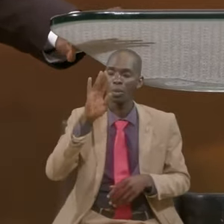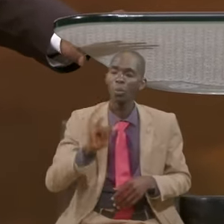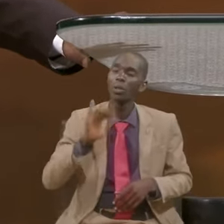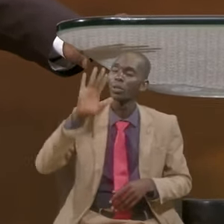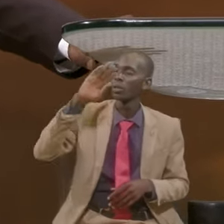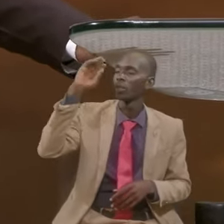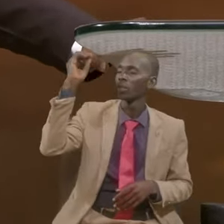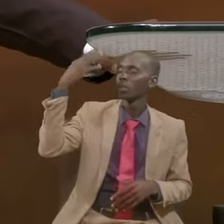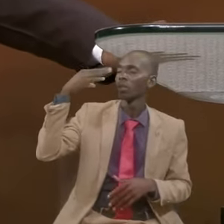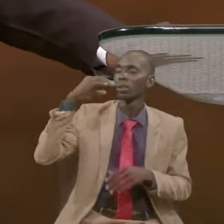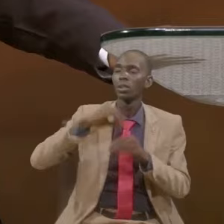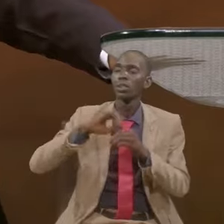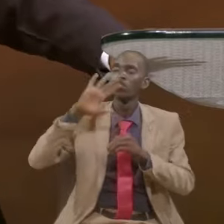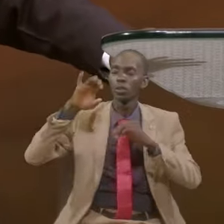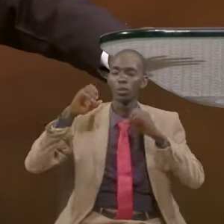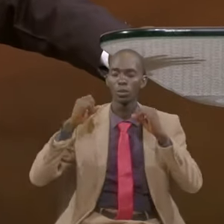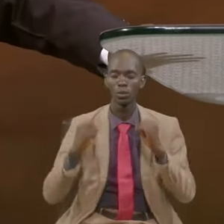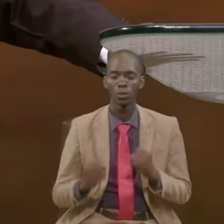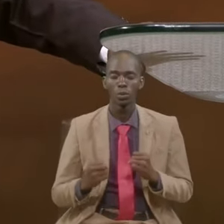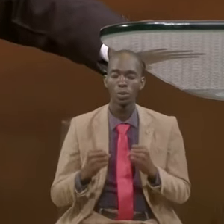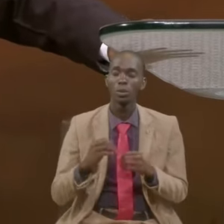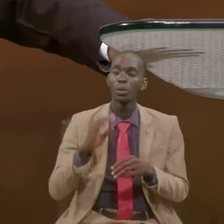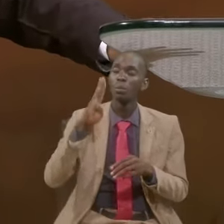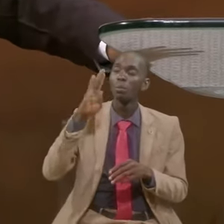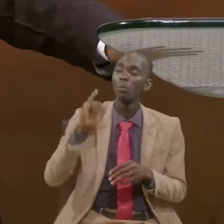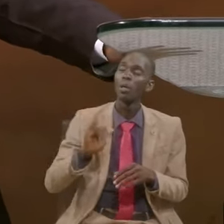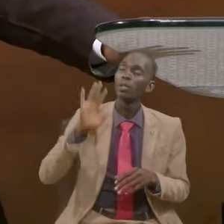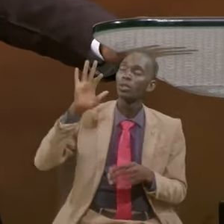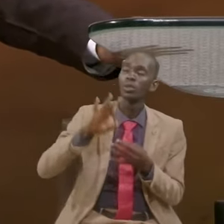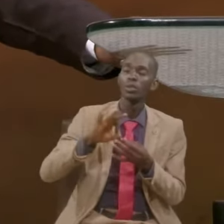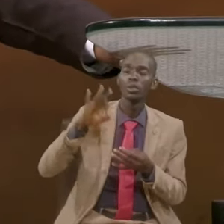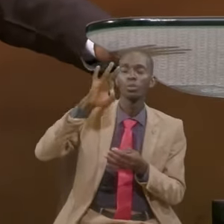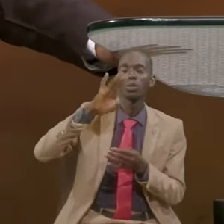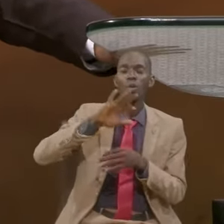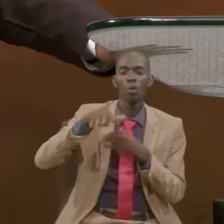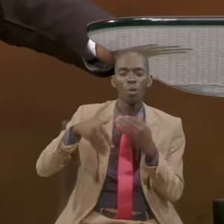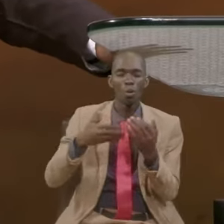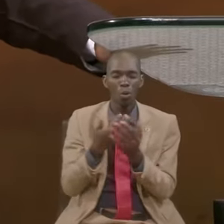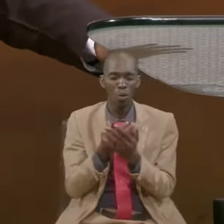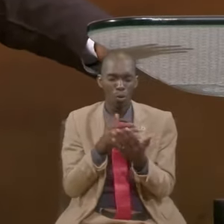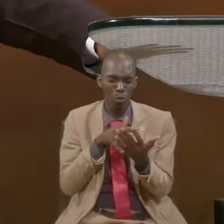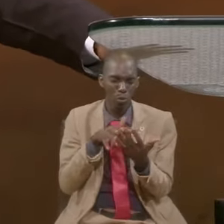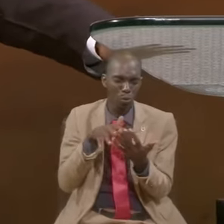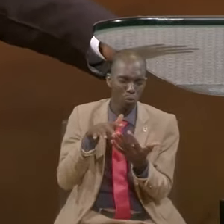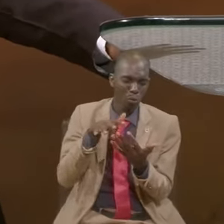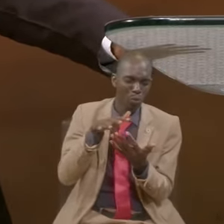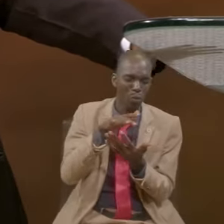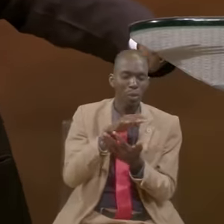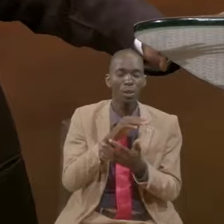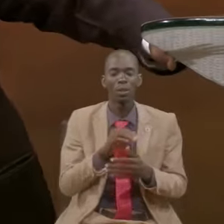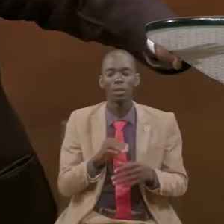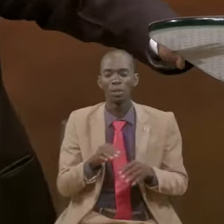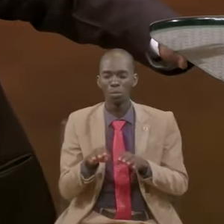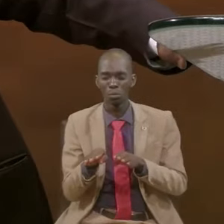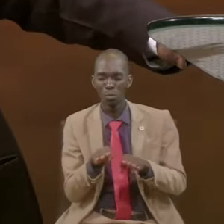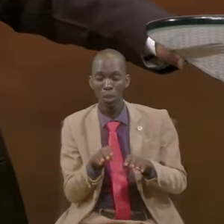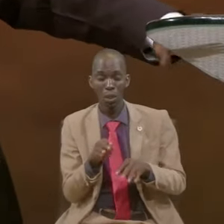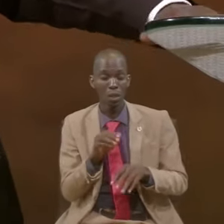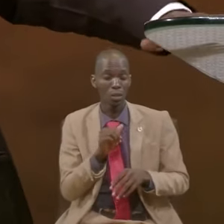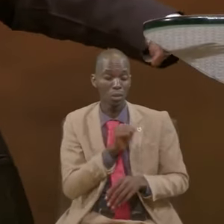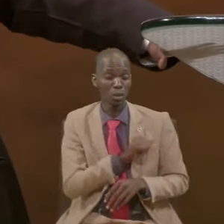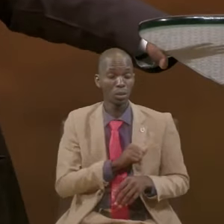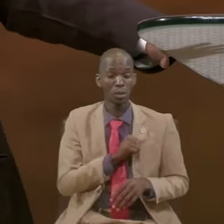your strength, by your spirit, all these attributes and attitudes